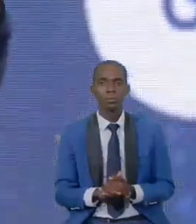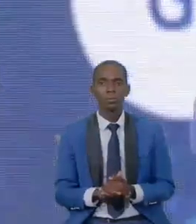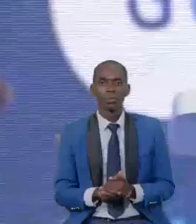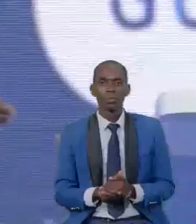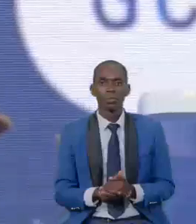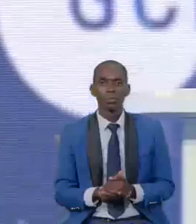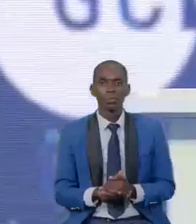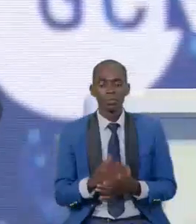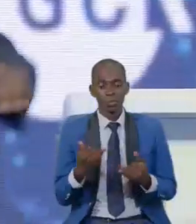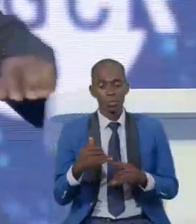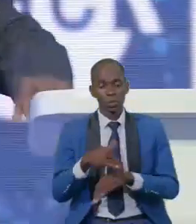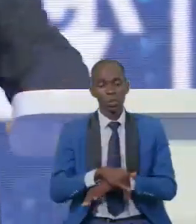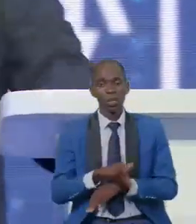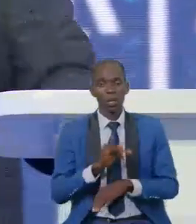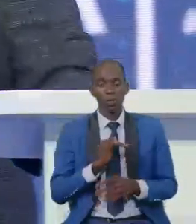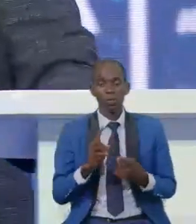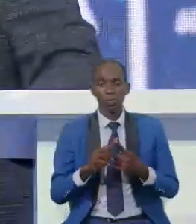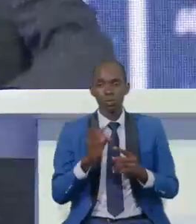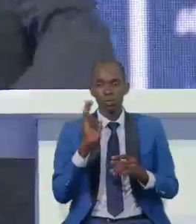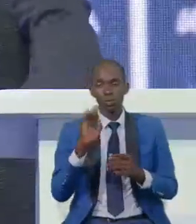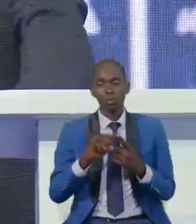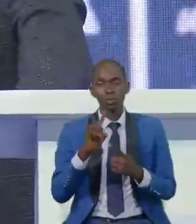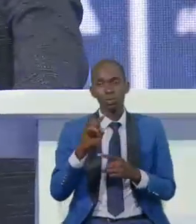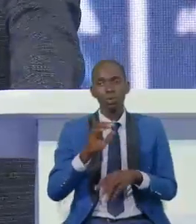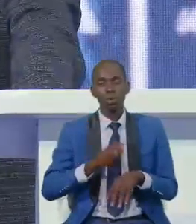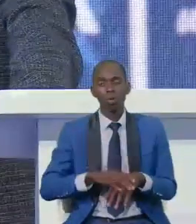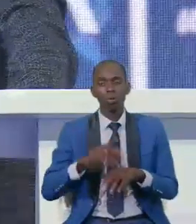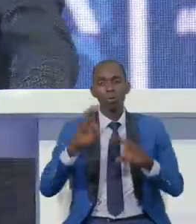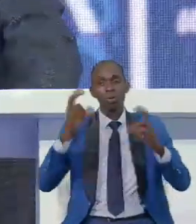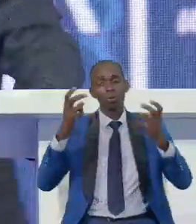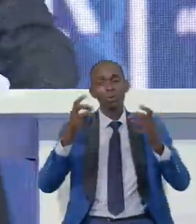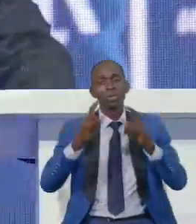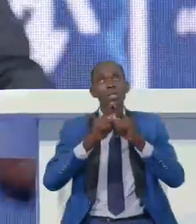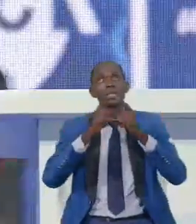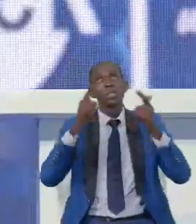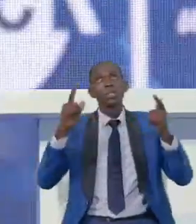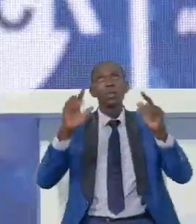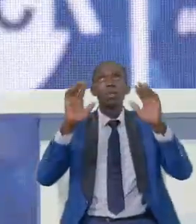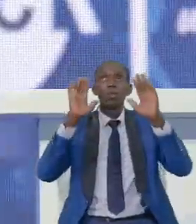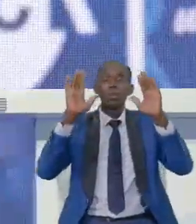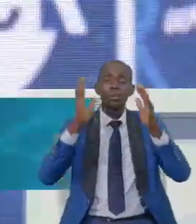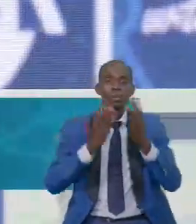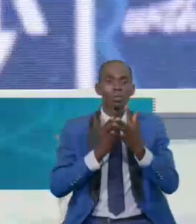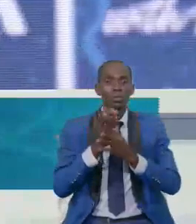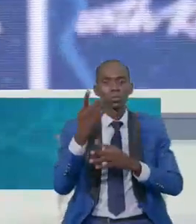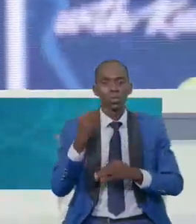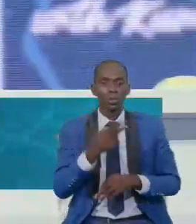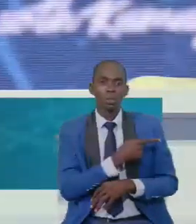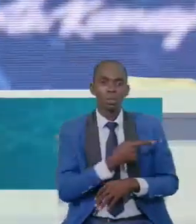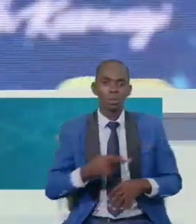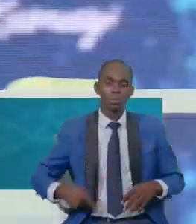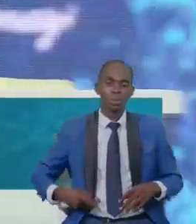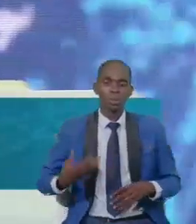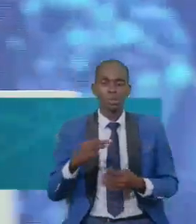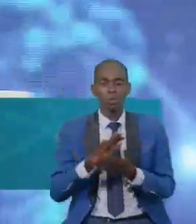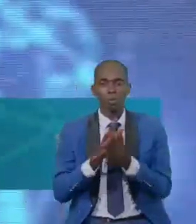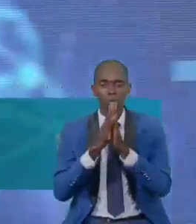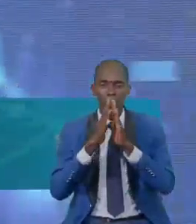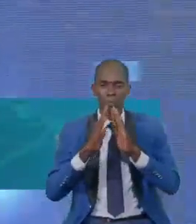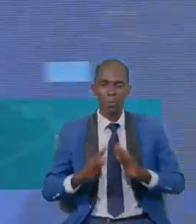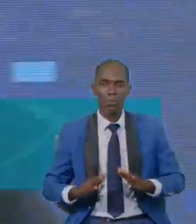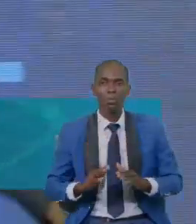Tonight I want to talk to you on great wonders through the Prince of Peace.